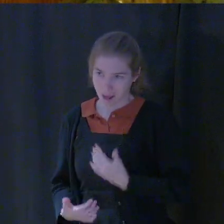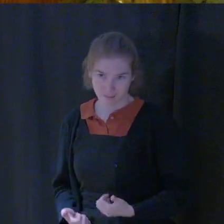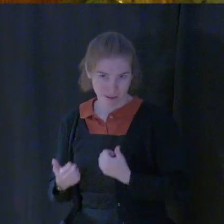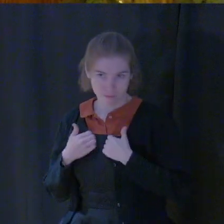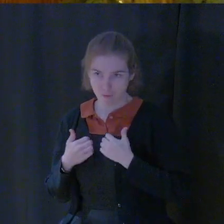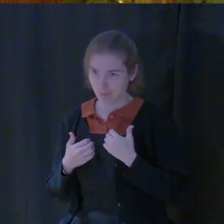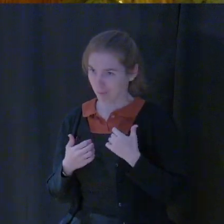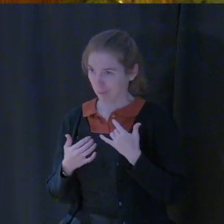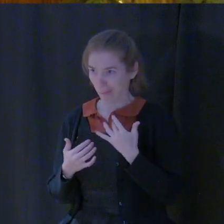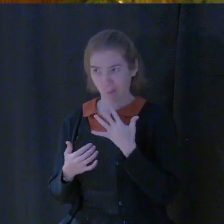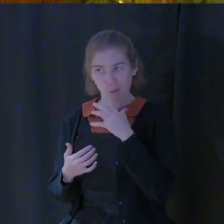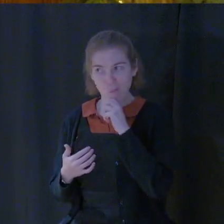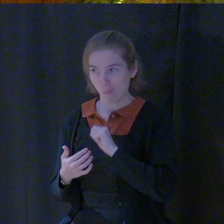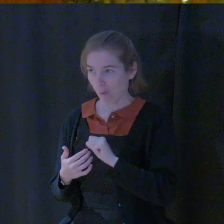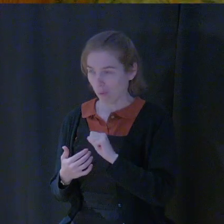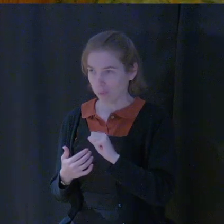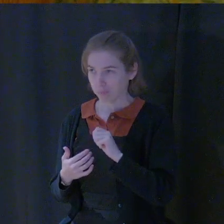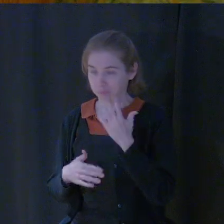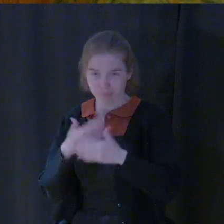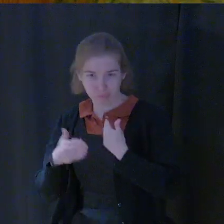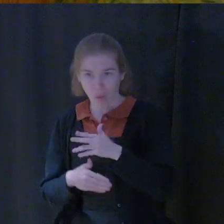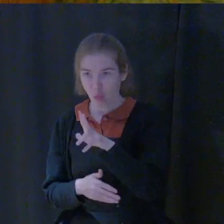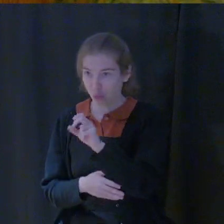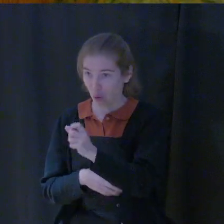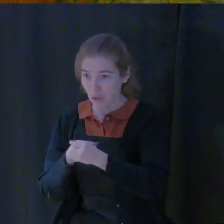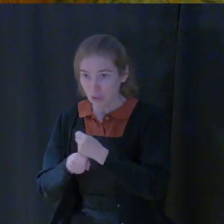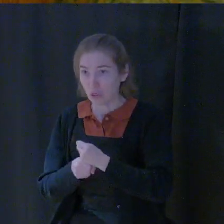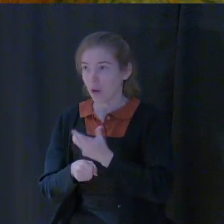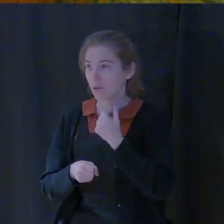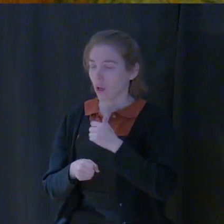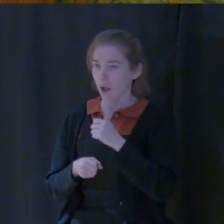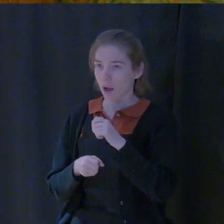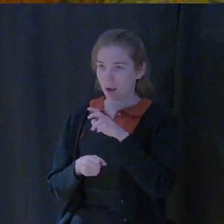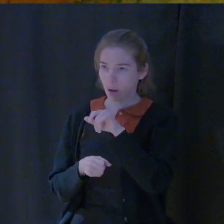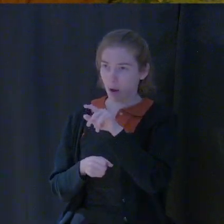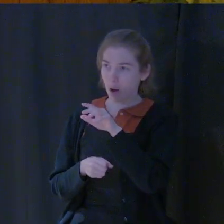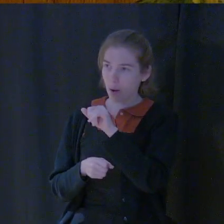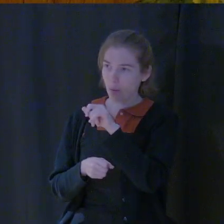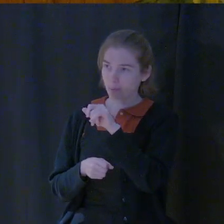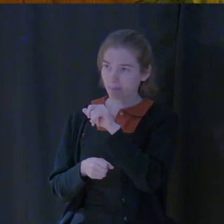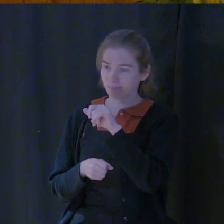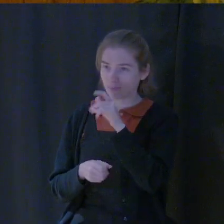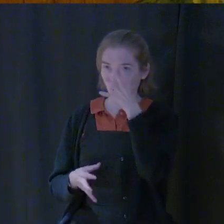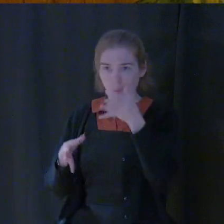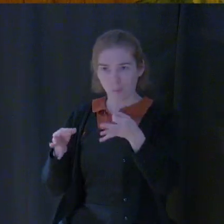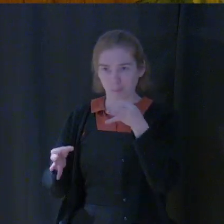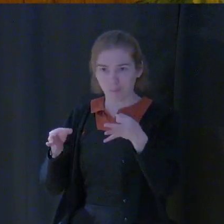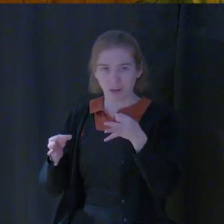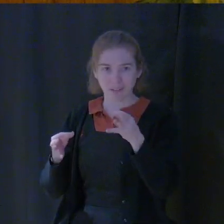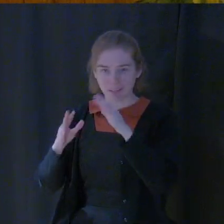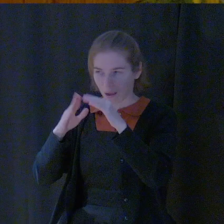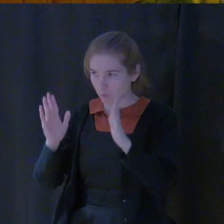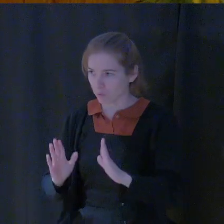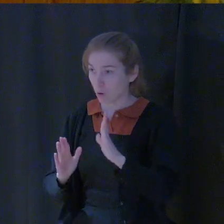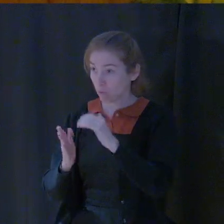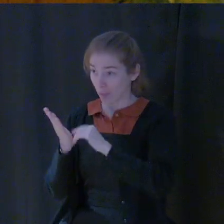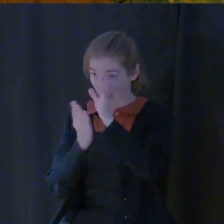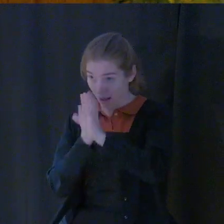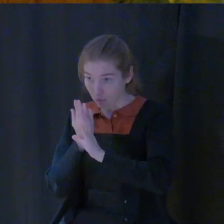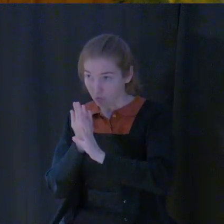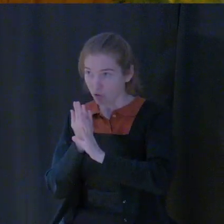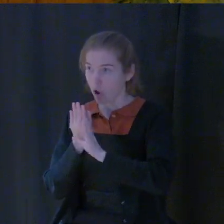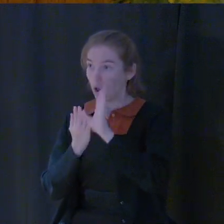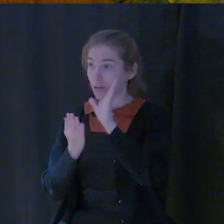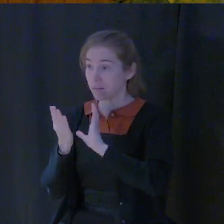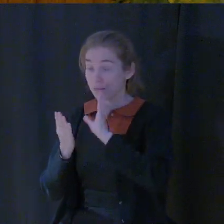past 30 plus years in my appraisal, real estate appraisal profession, by a calendar. In my calendar, the